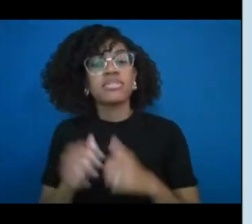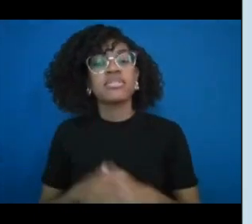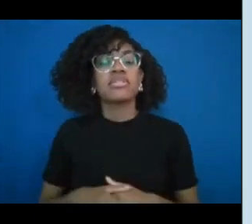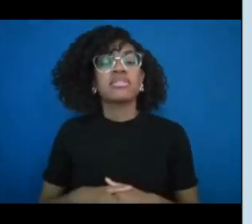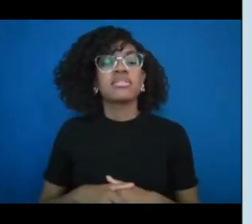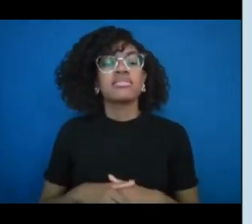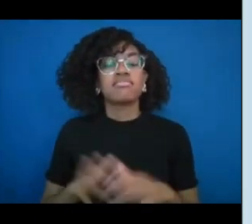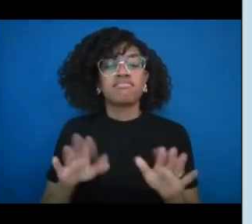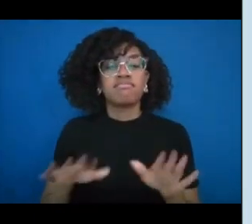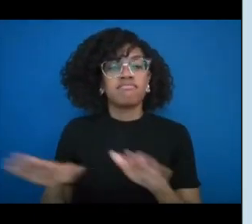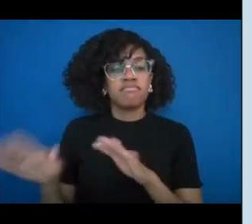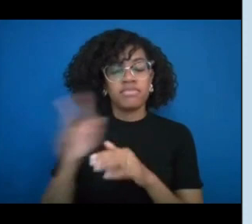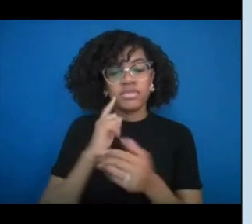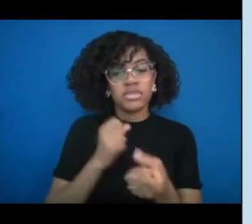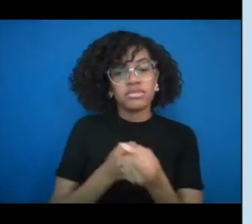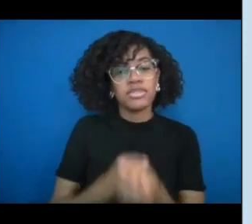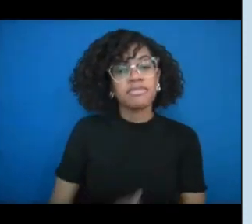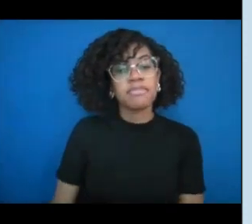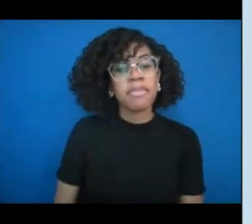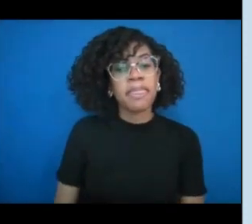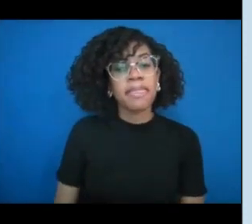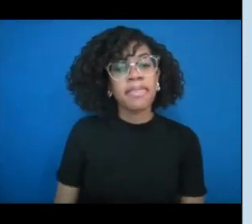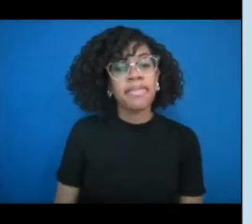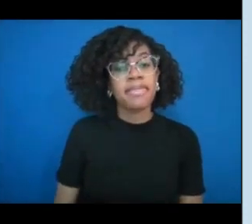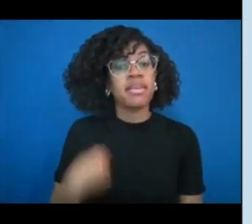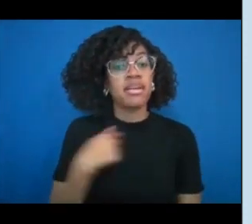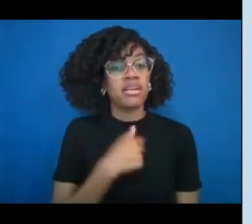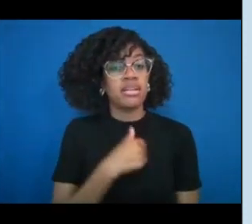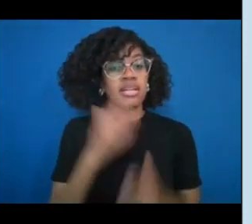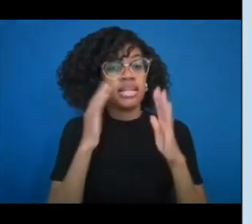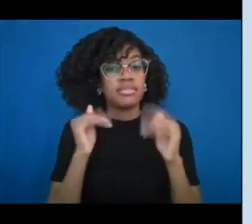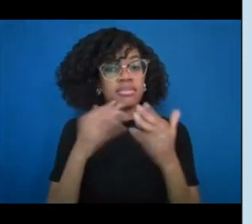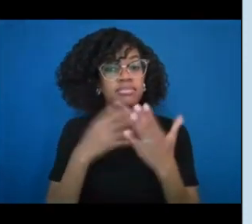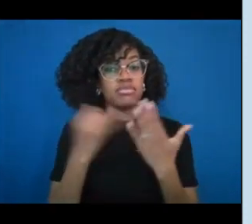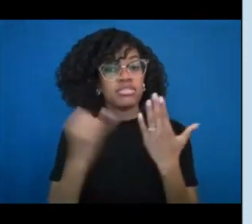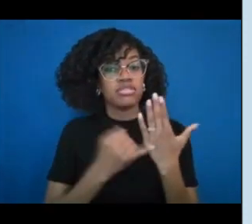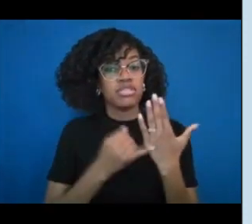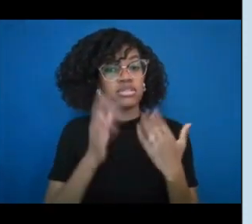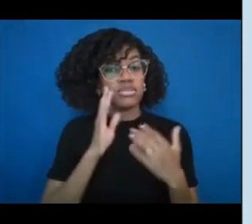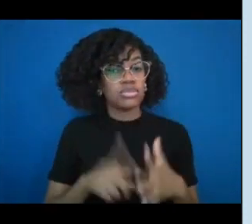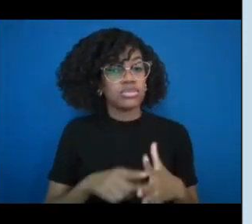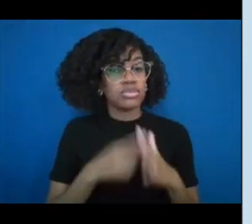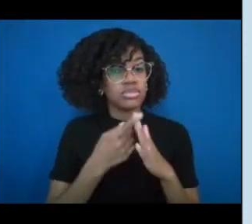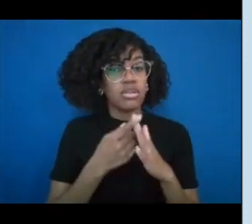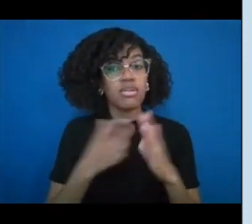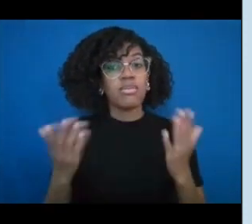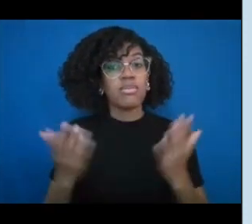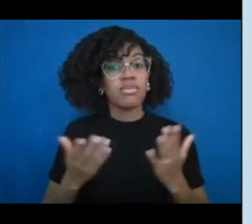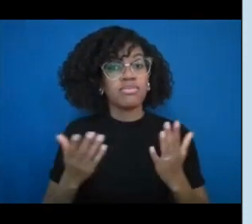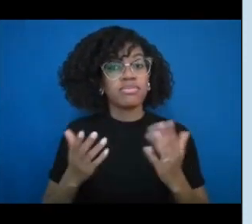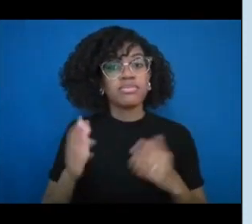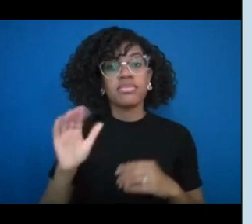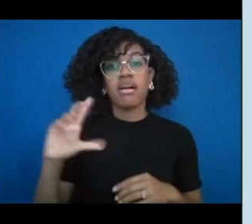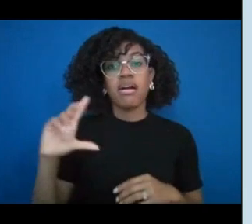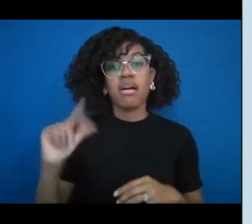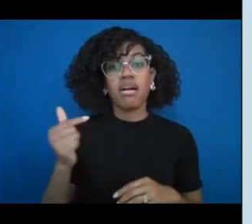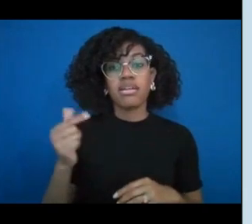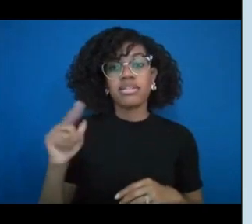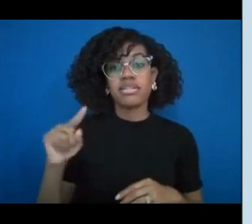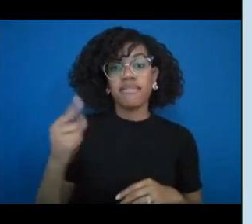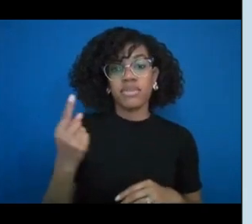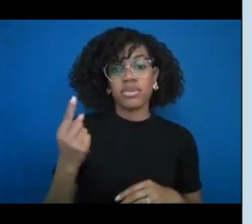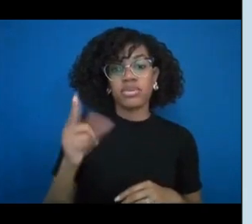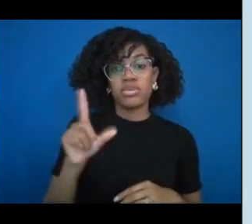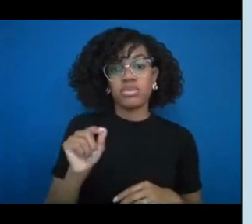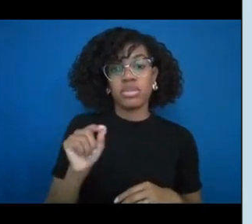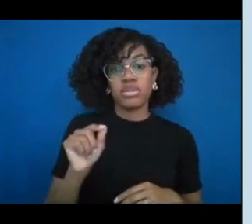so forth. We expect projects will start August 1st of 2024.